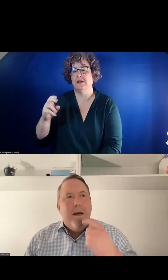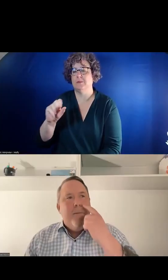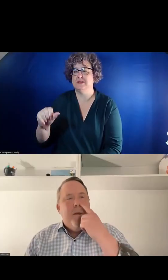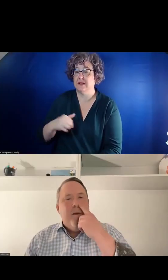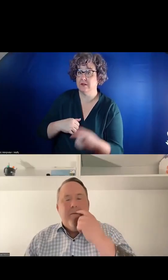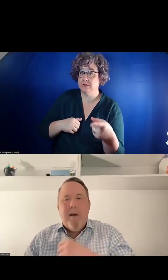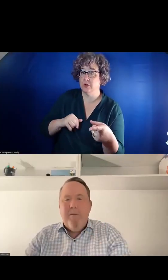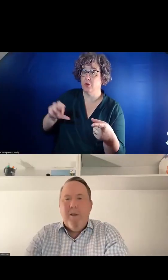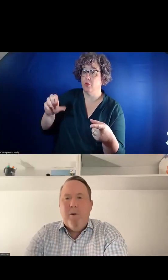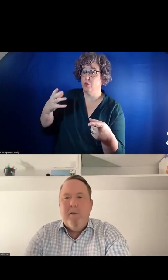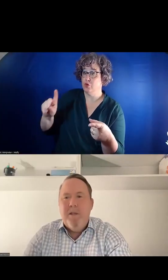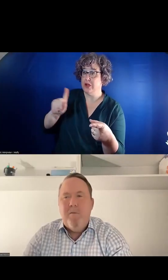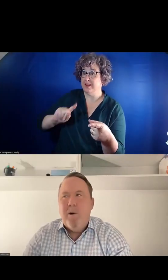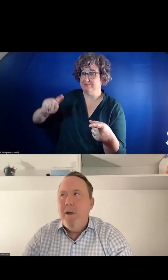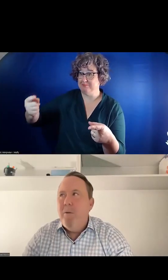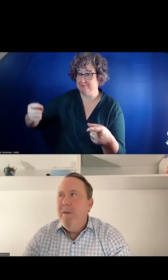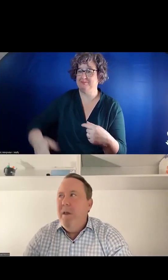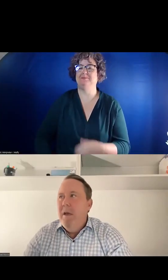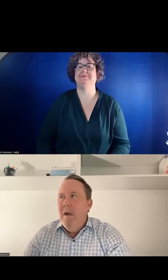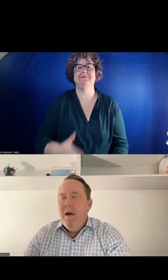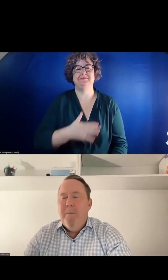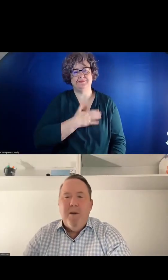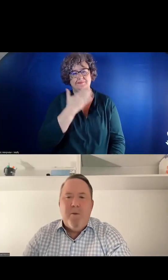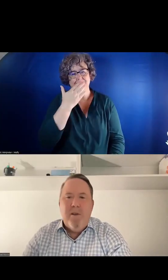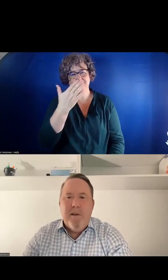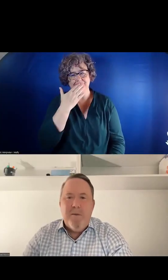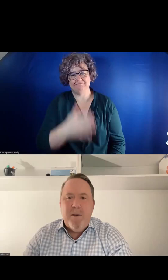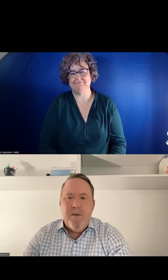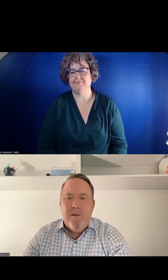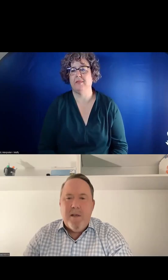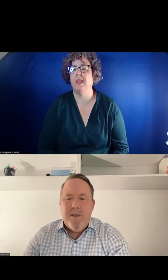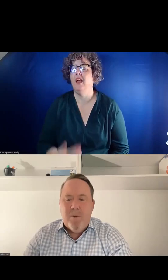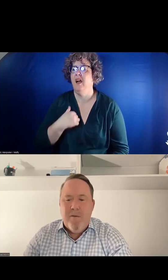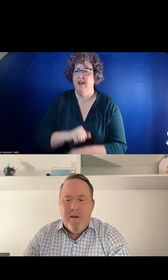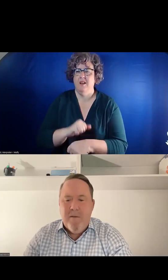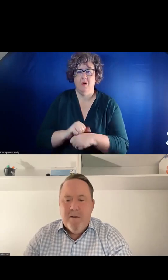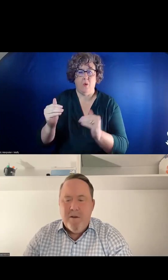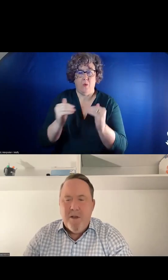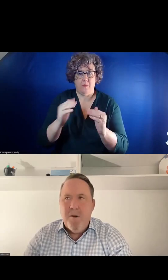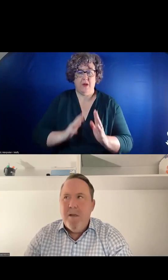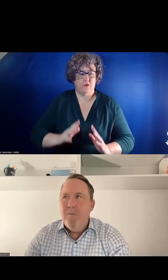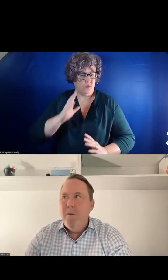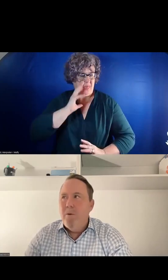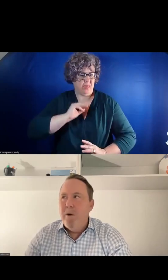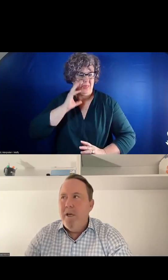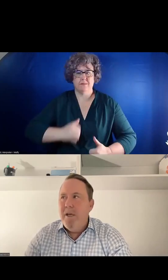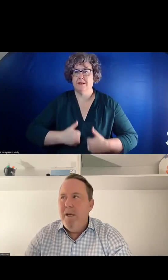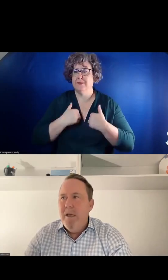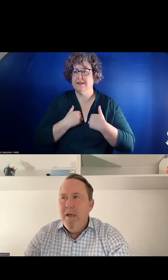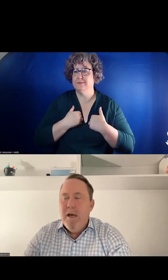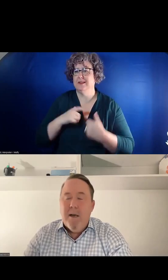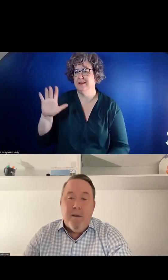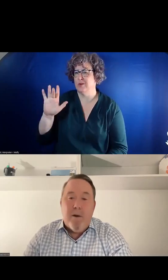John. I've had the privilege of working with peers with lived experience over the last 25 years or so, and working